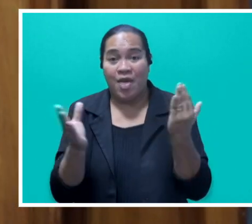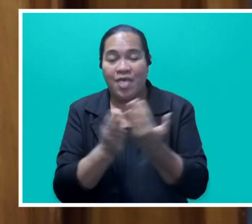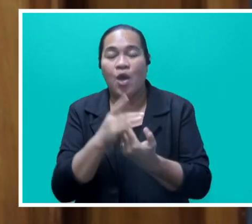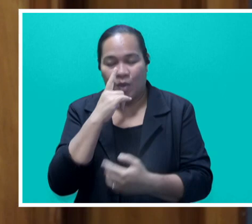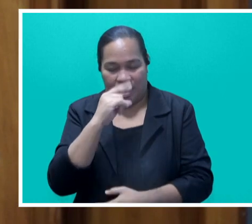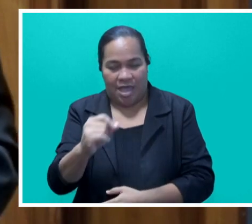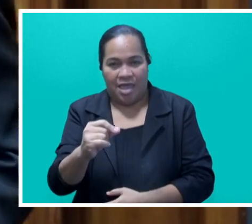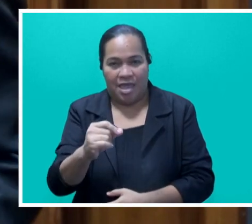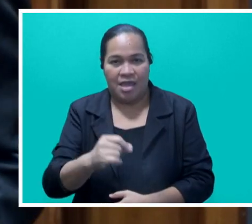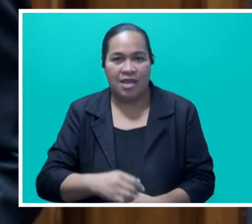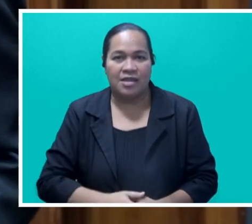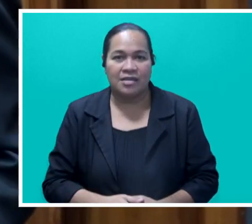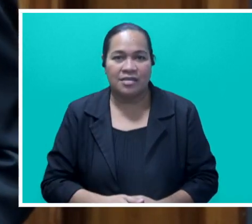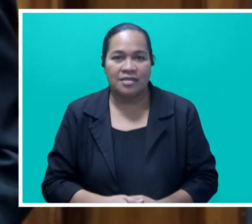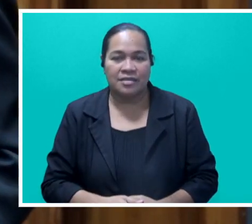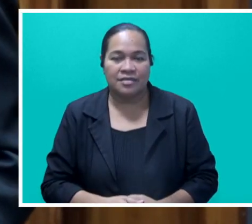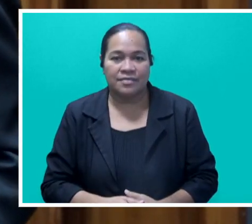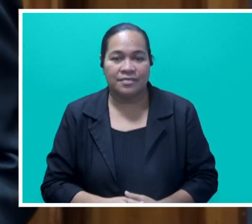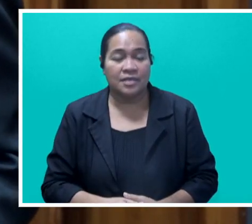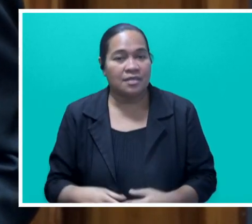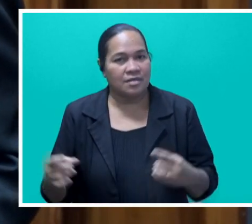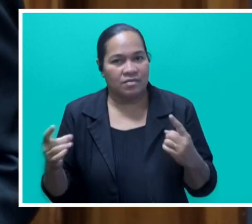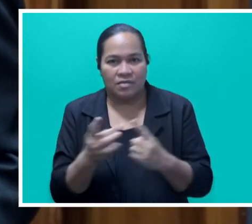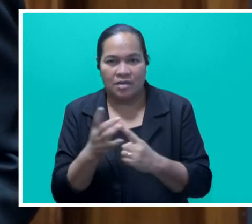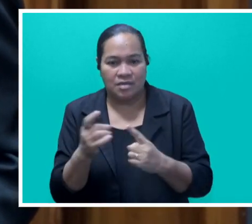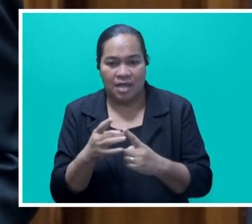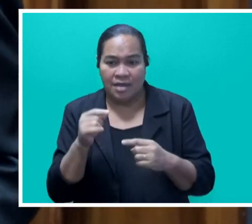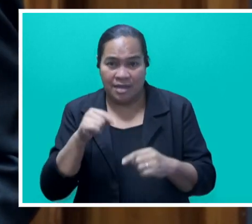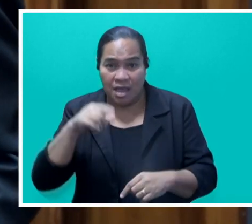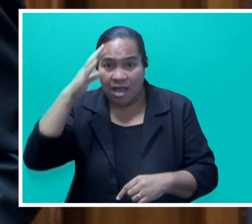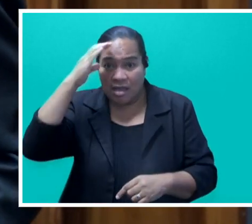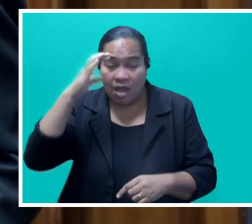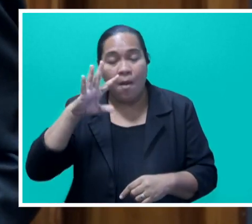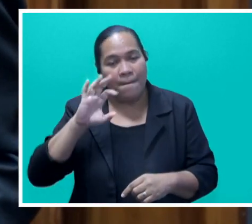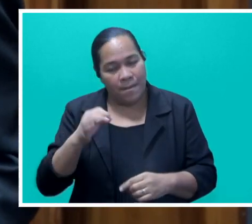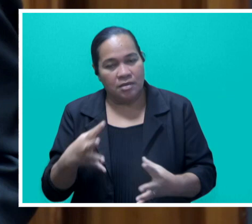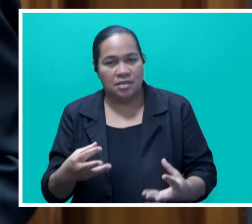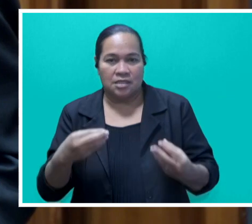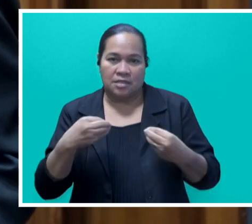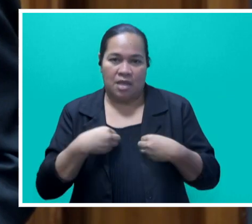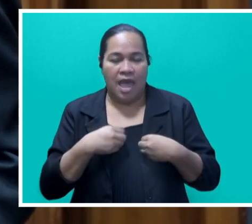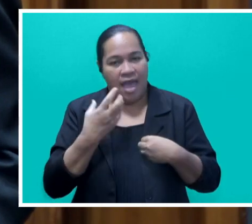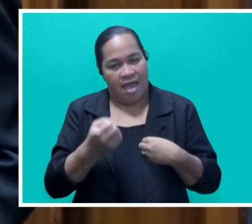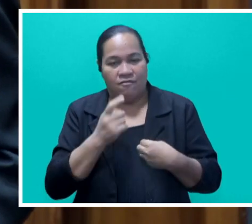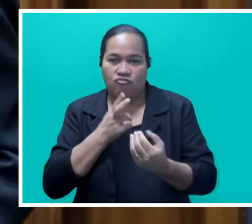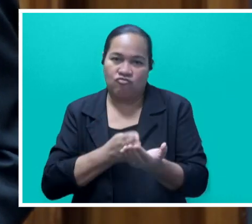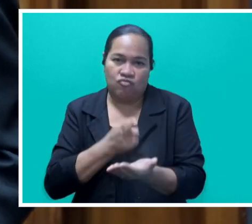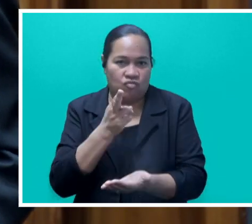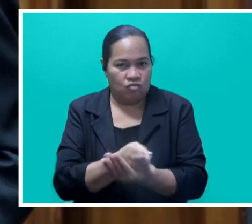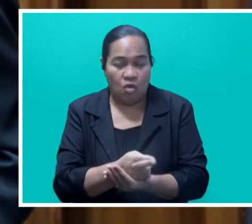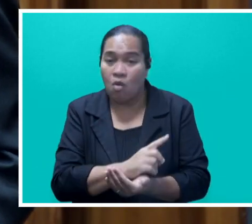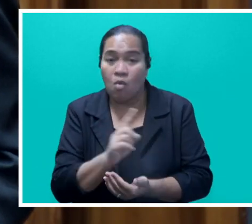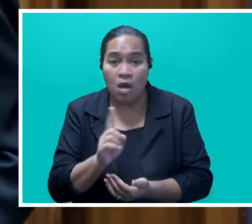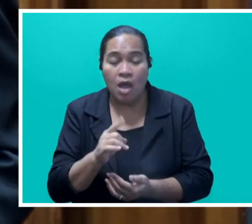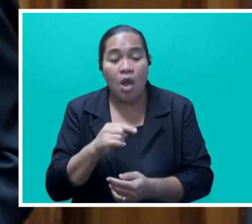can. It is vital that as a nation, we accept a fundamental truth, that we